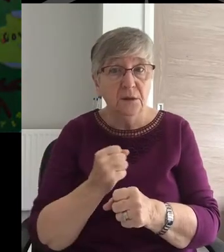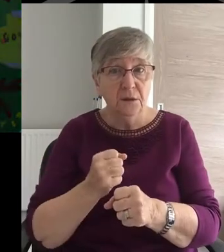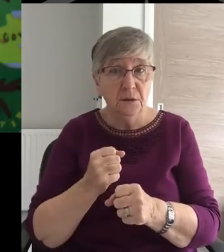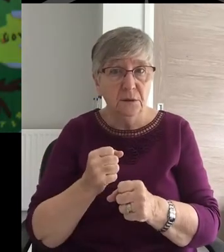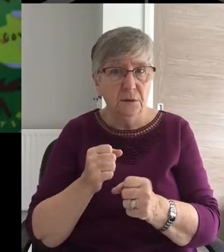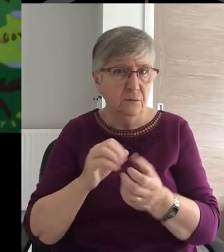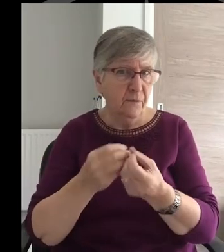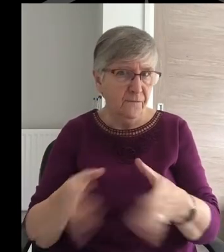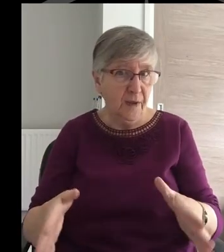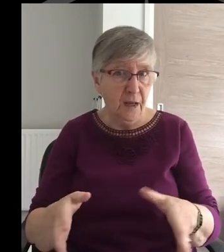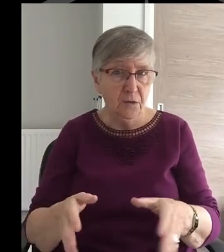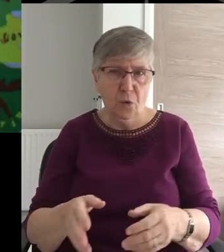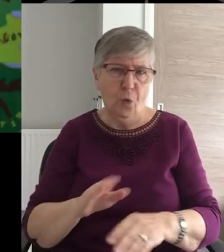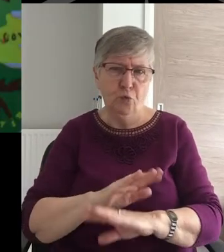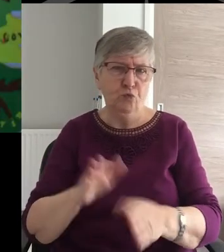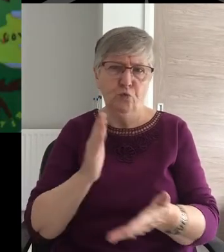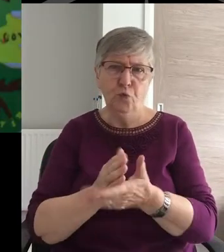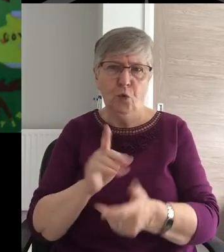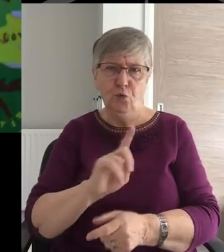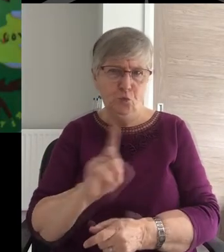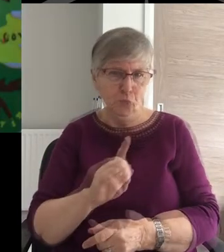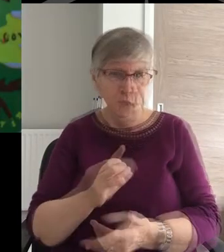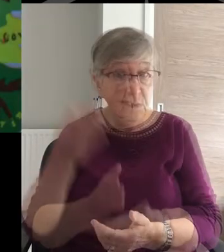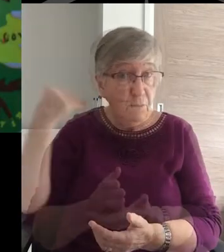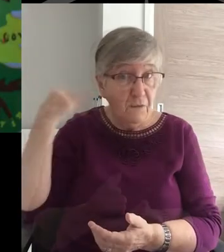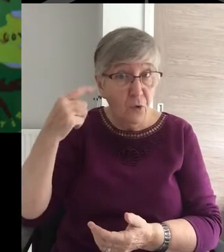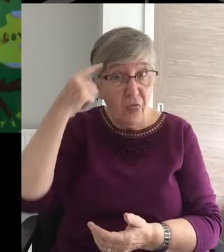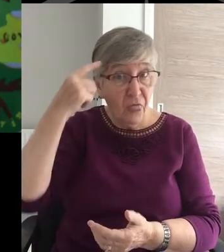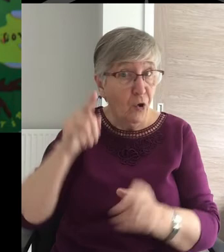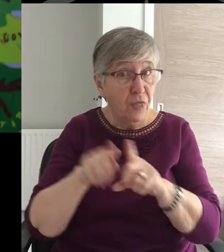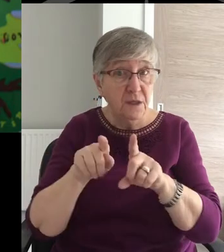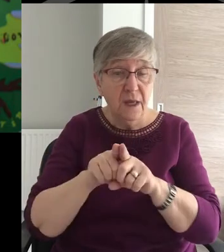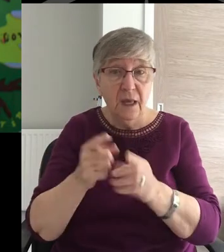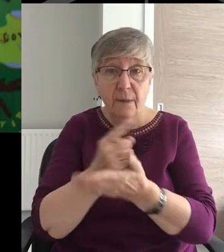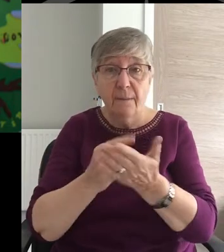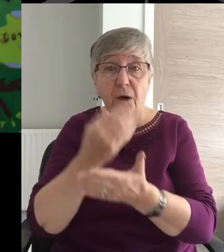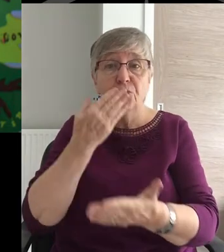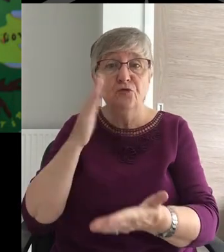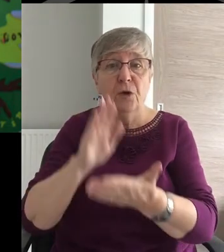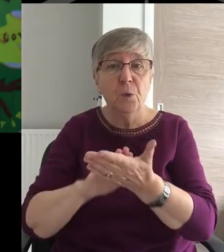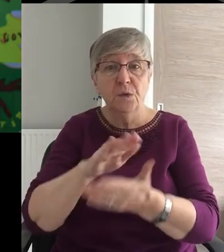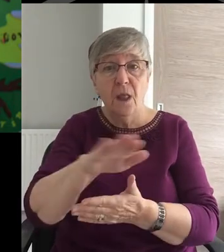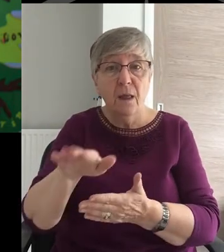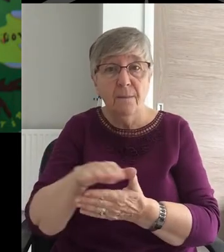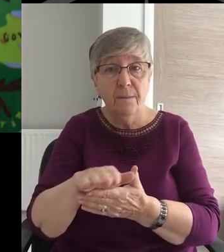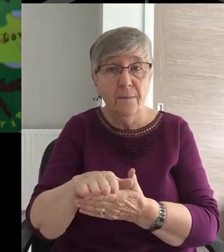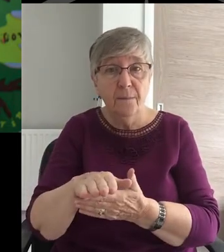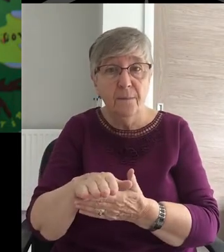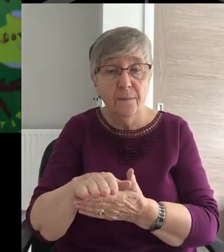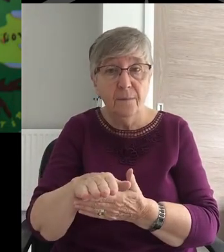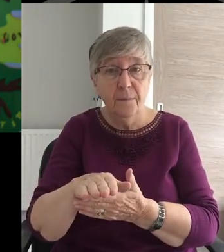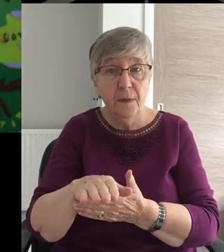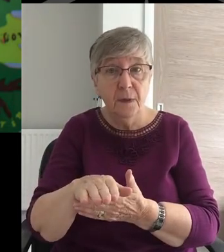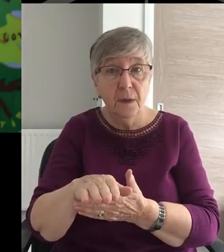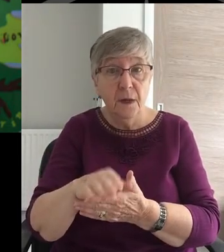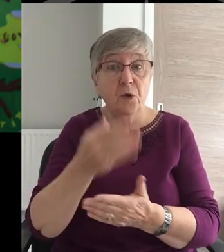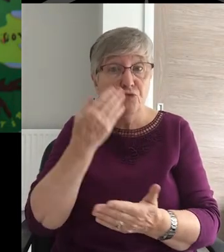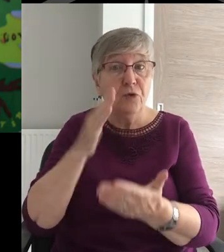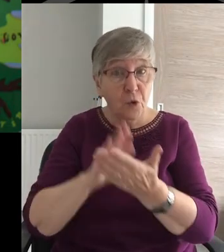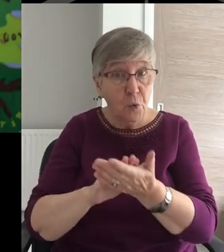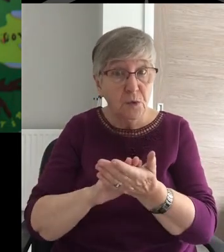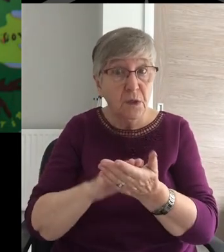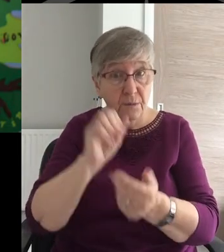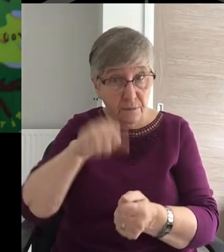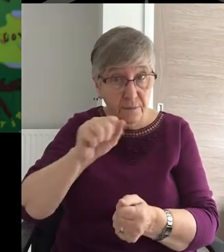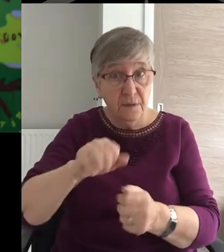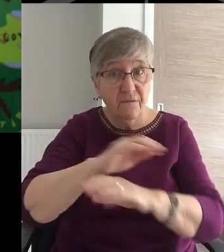Surely not. Well, the Jews in Ezekiel's day thought exactly the same about Jerusalem. And Jerusalem did fall and the temple